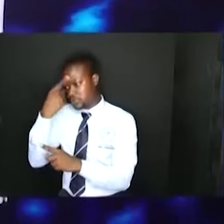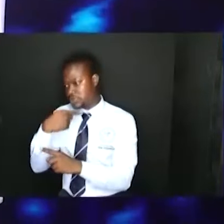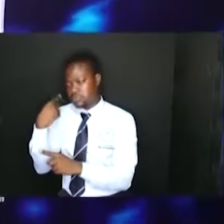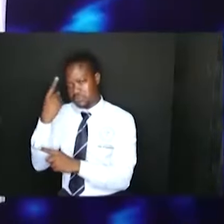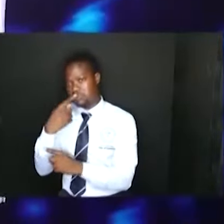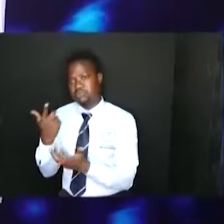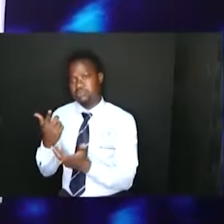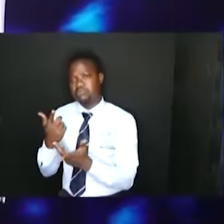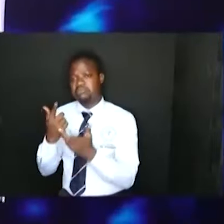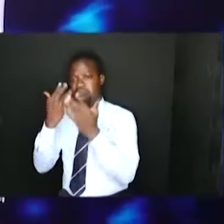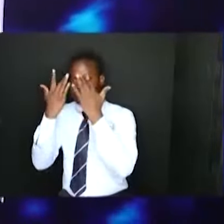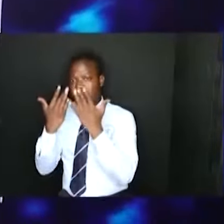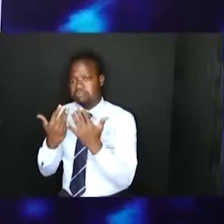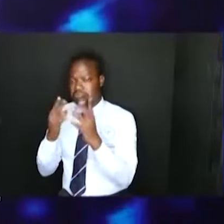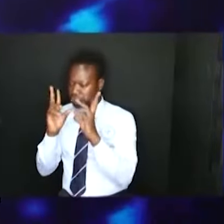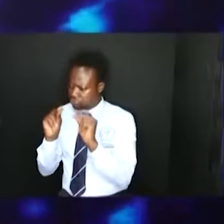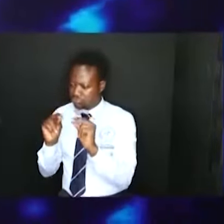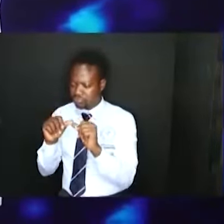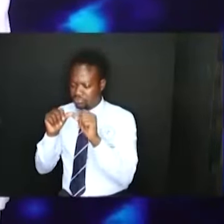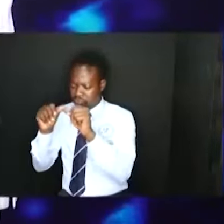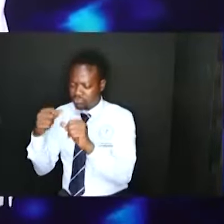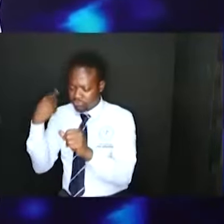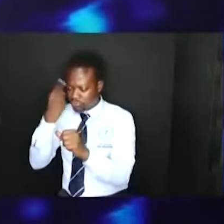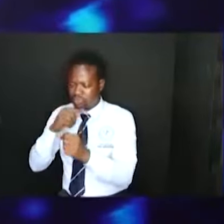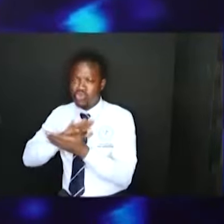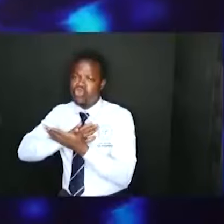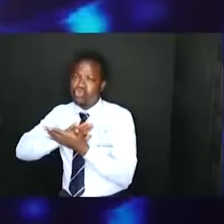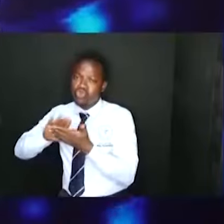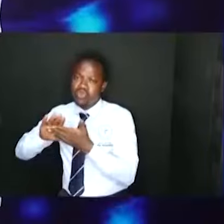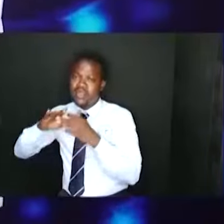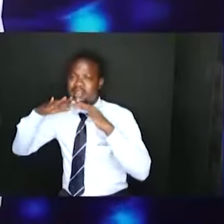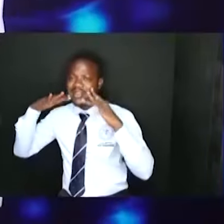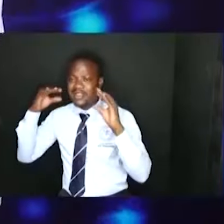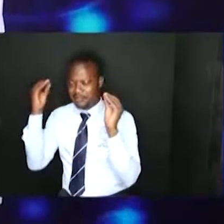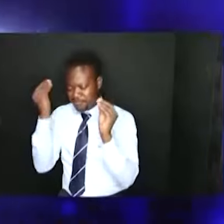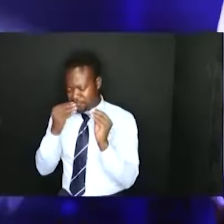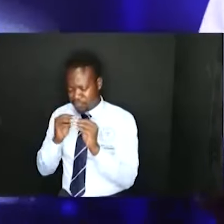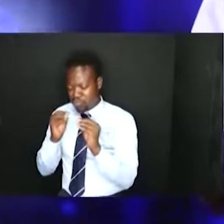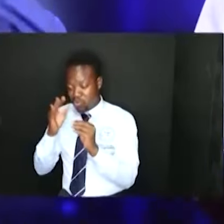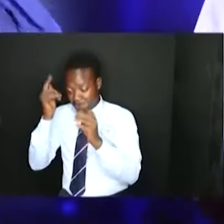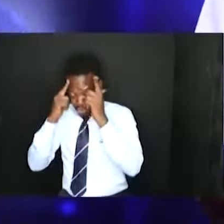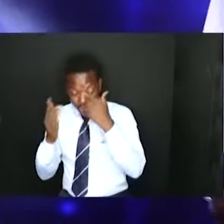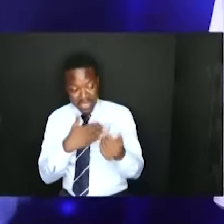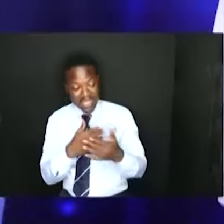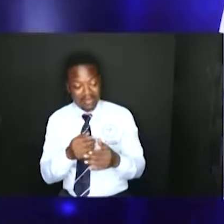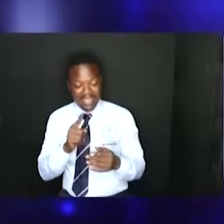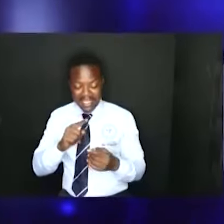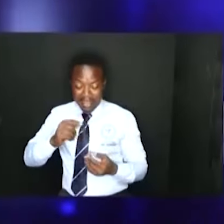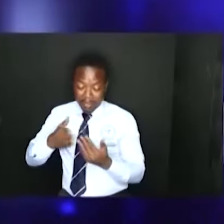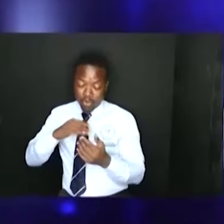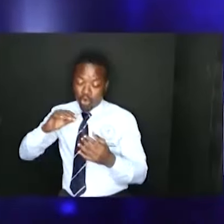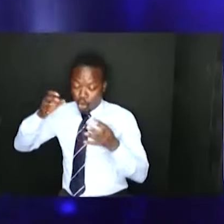no longer downcast, because the reflection on her face was as a result of what was going on